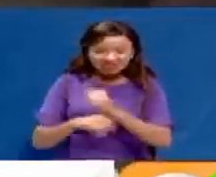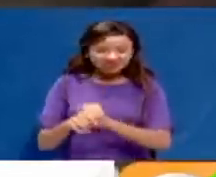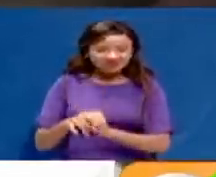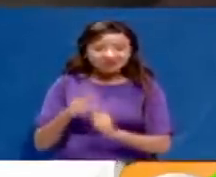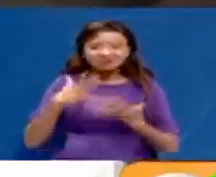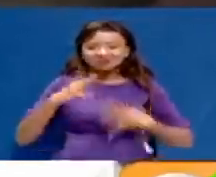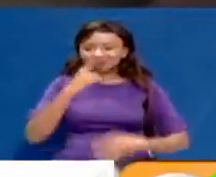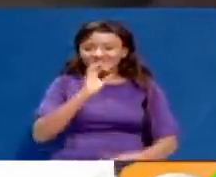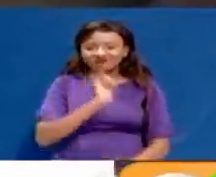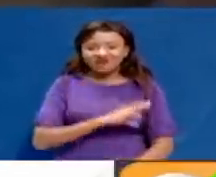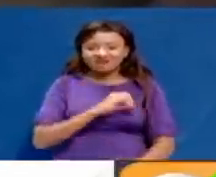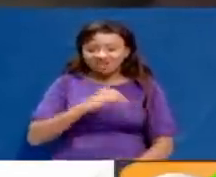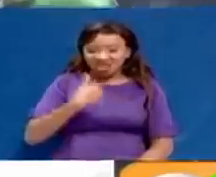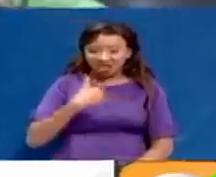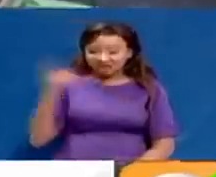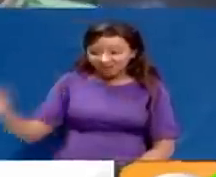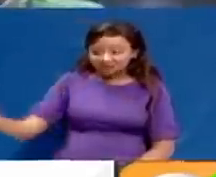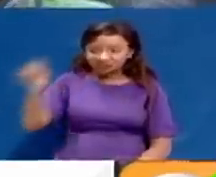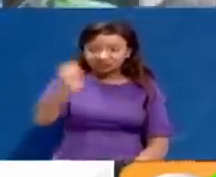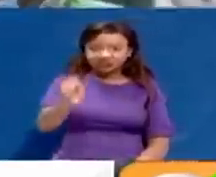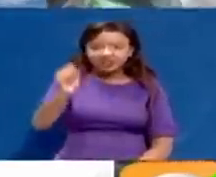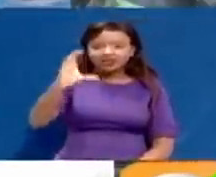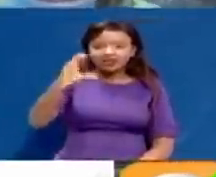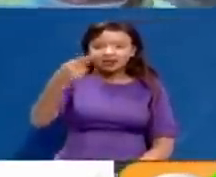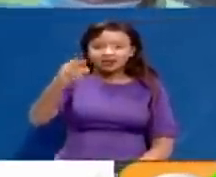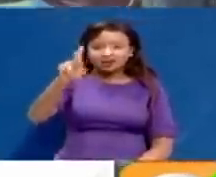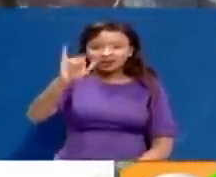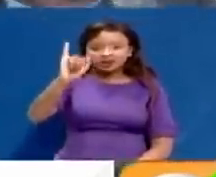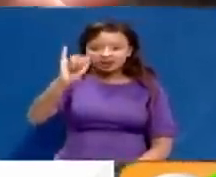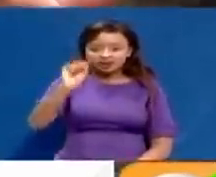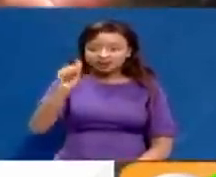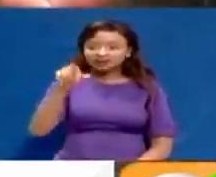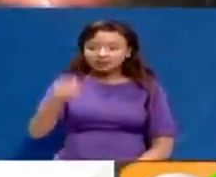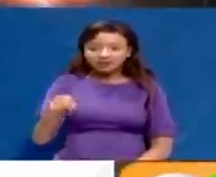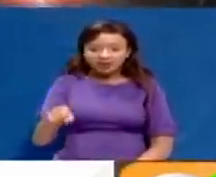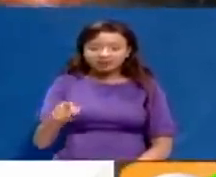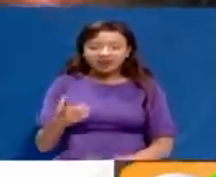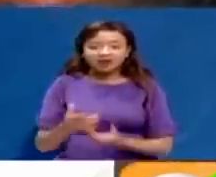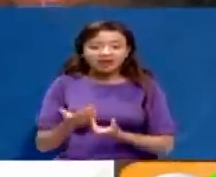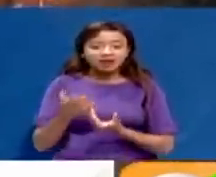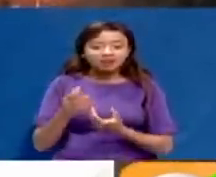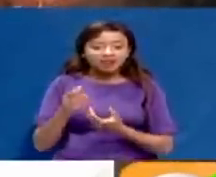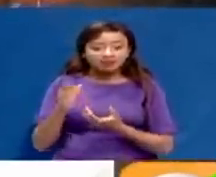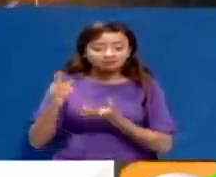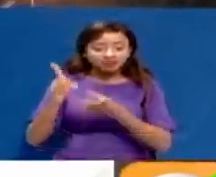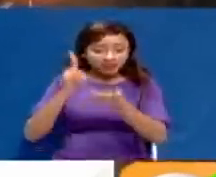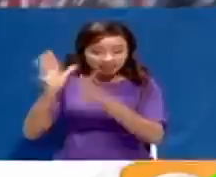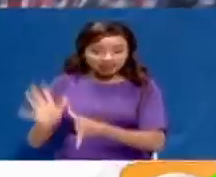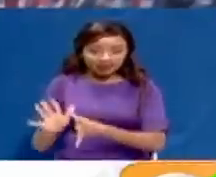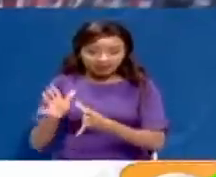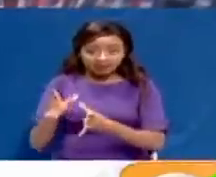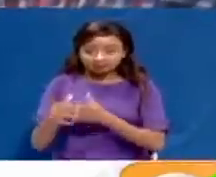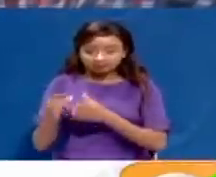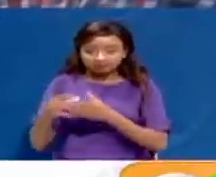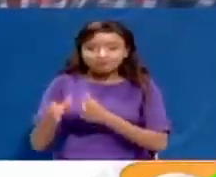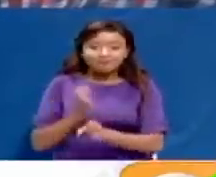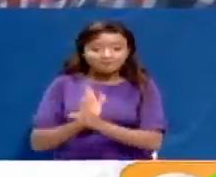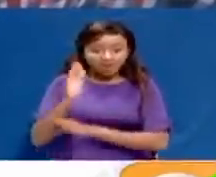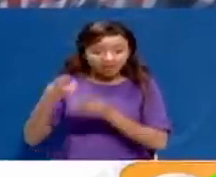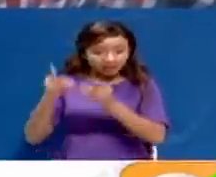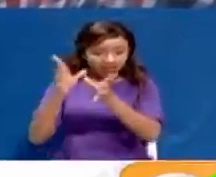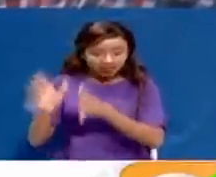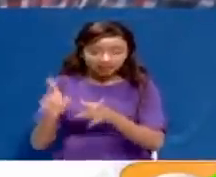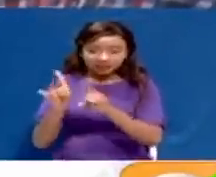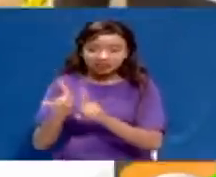Na mara moja akamteua mbunge wa Kiminini Chris Wamalwa kuwa katibu mkuu wa chama na kumpokonya mbunge wa Tongaren SL